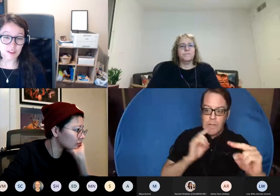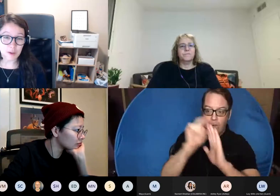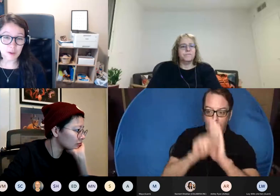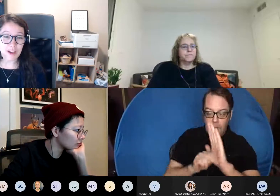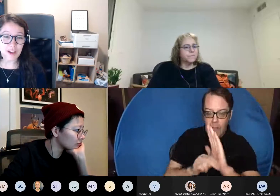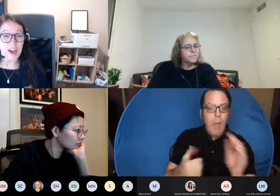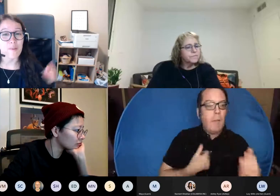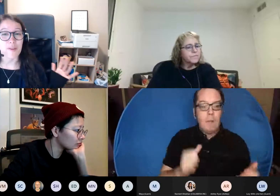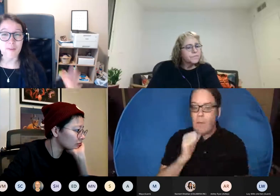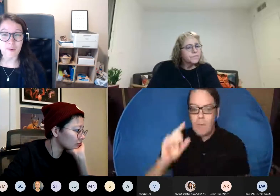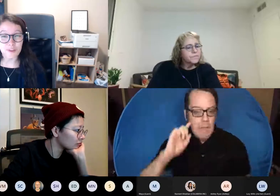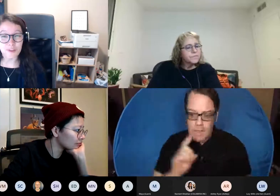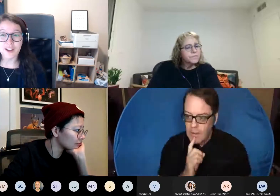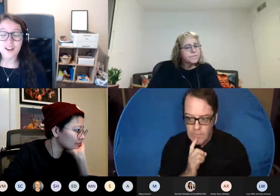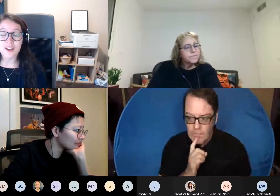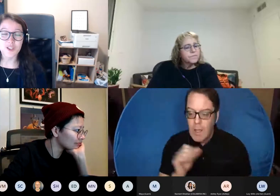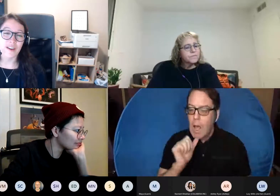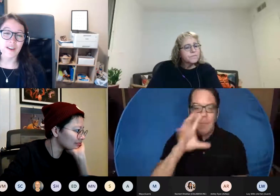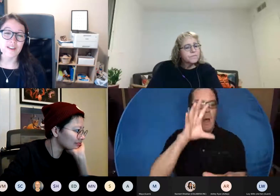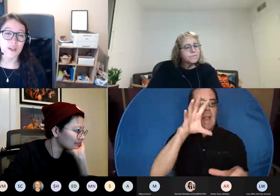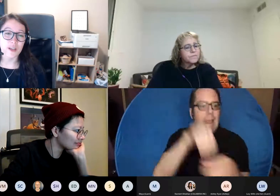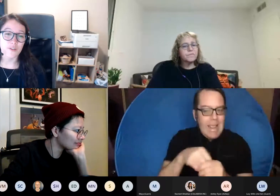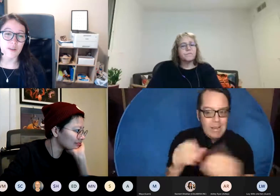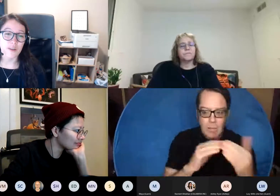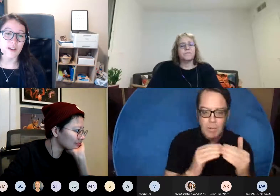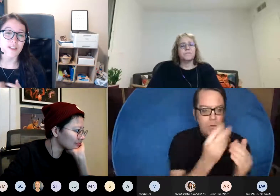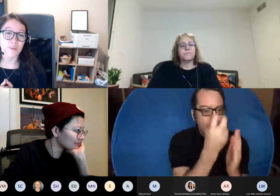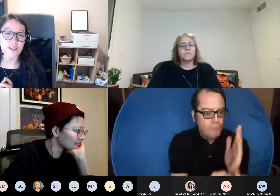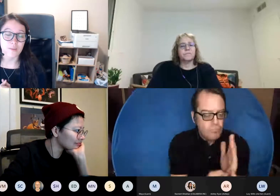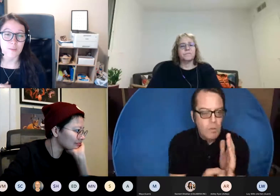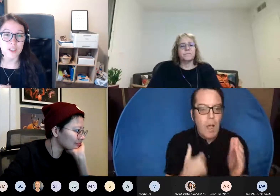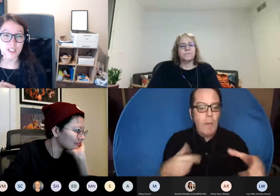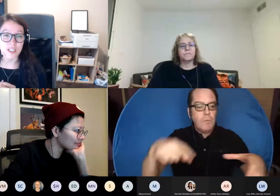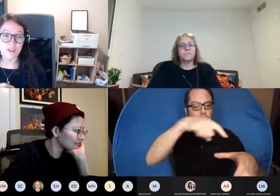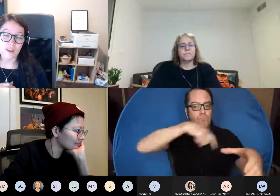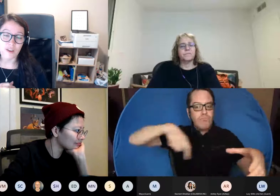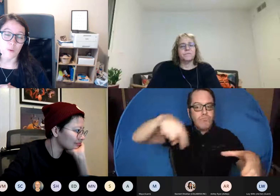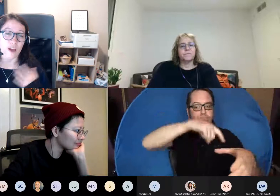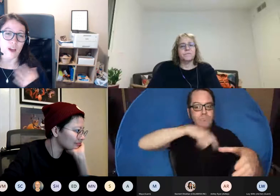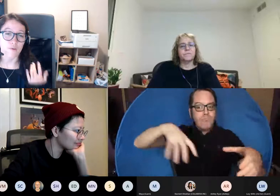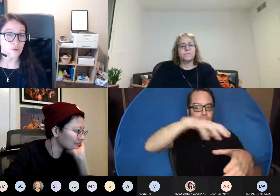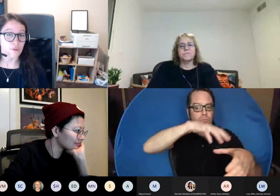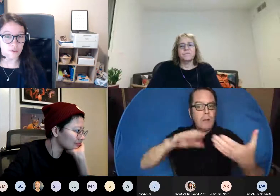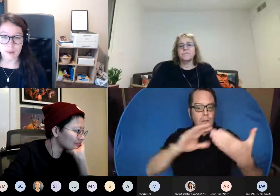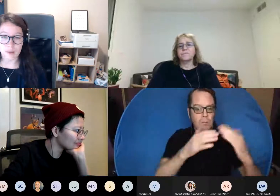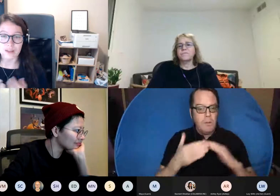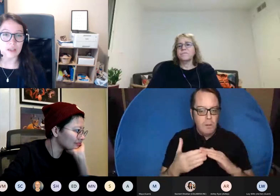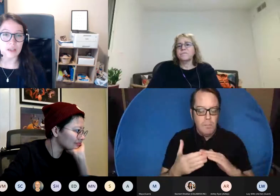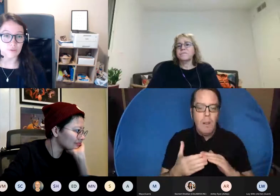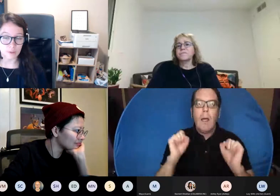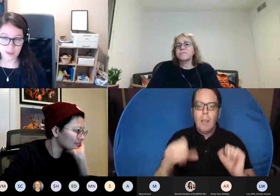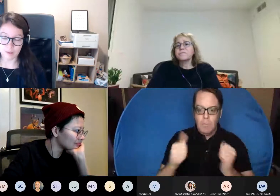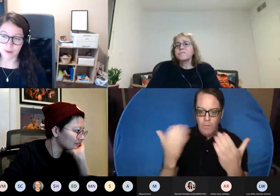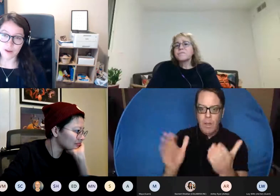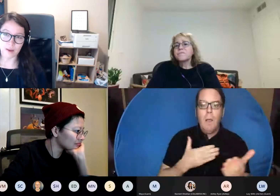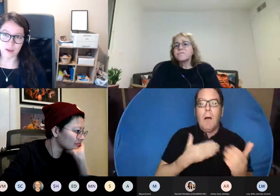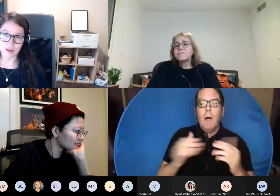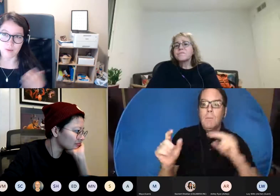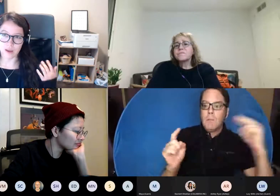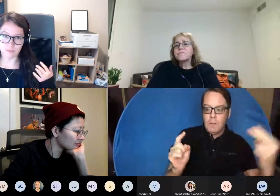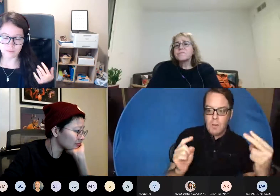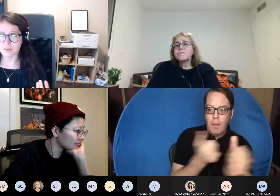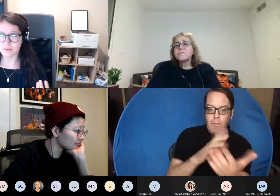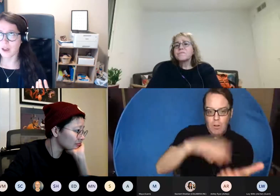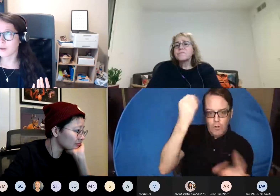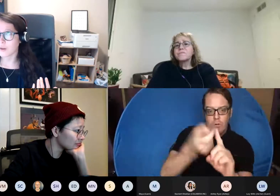member of that community. I am on the periphery, so I cannot speak for them, but I can speak to my perspective and what I have learned from them and seen from them